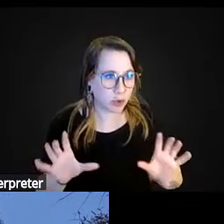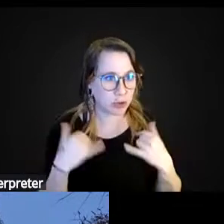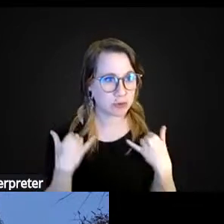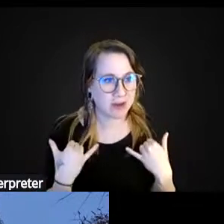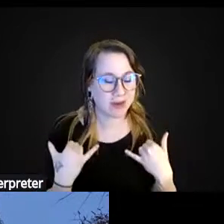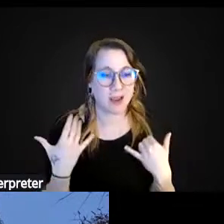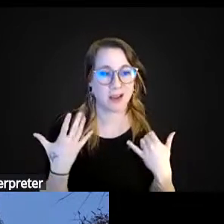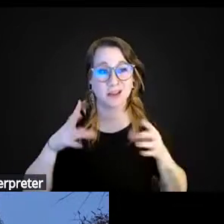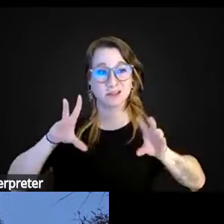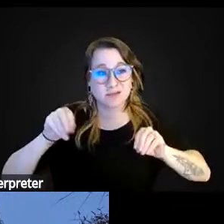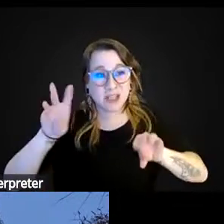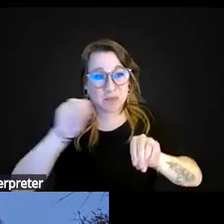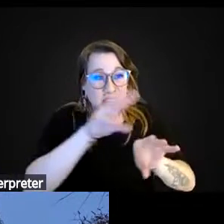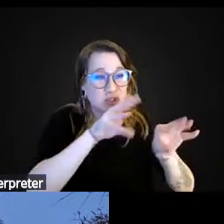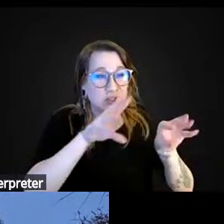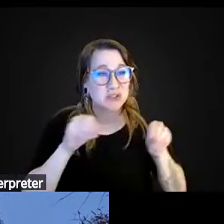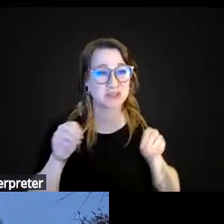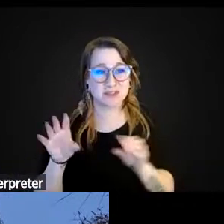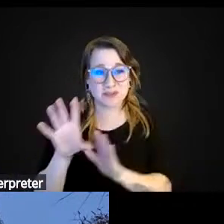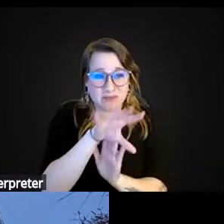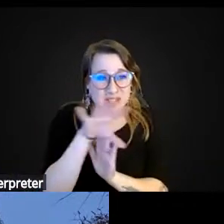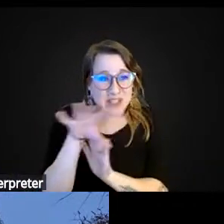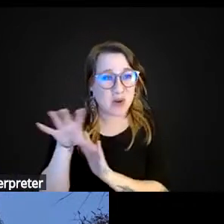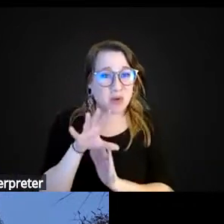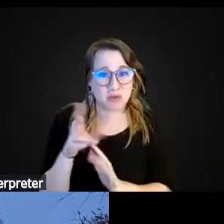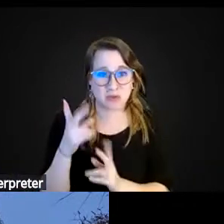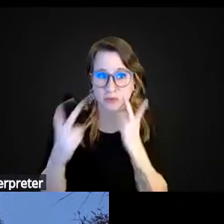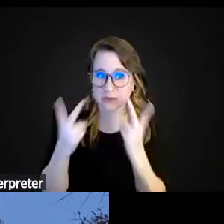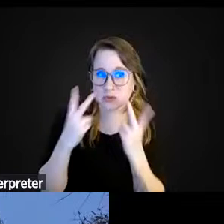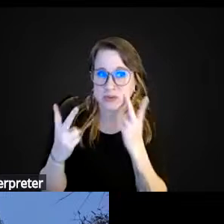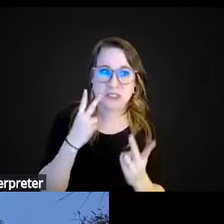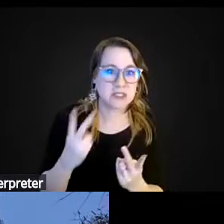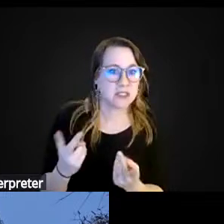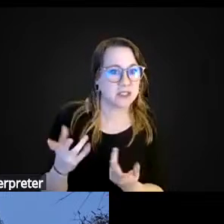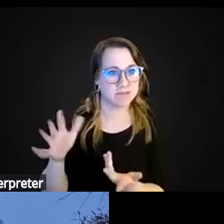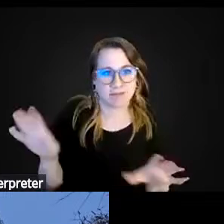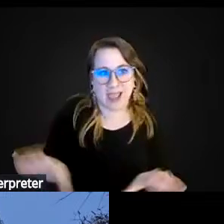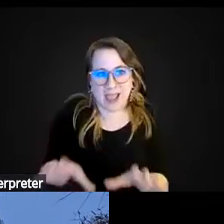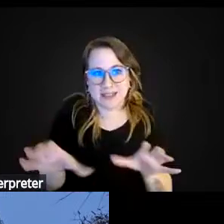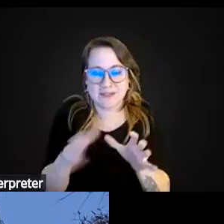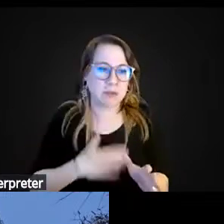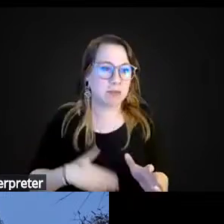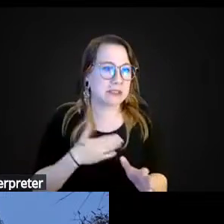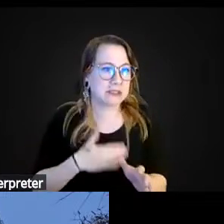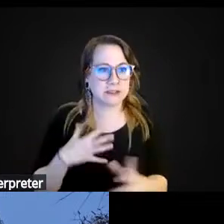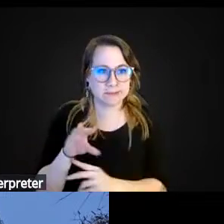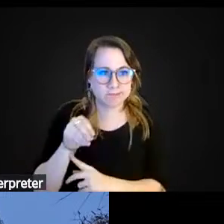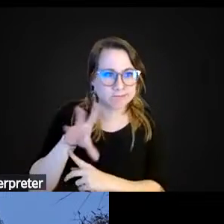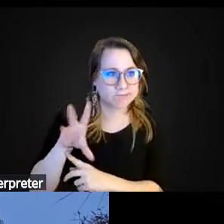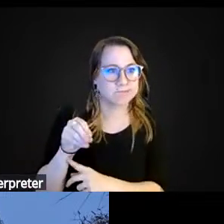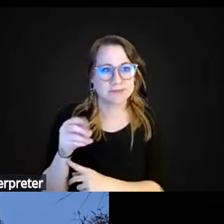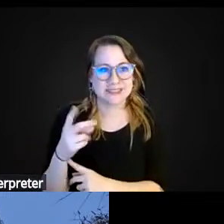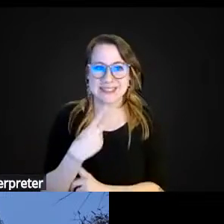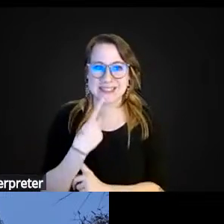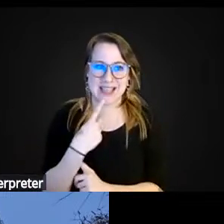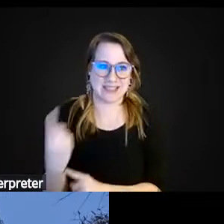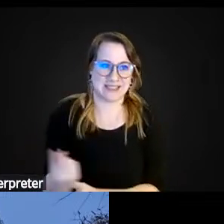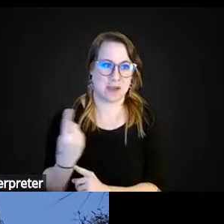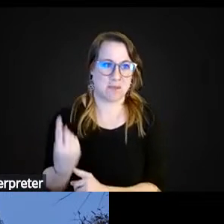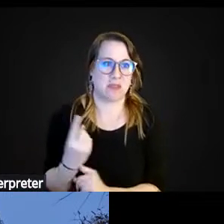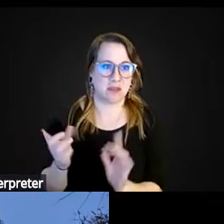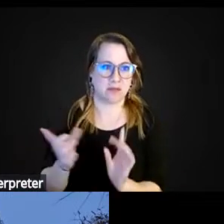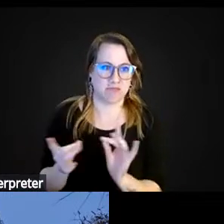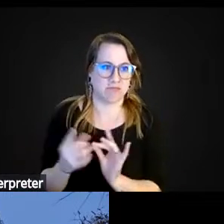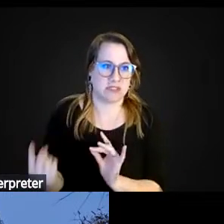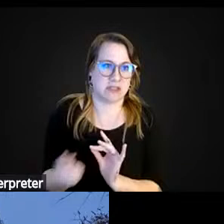pictures, videos, and please send those forward. When you see folks standing out, you see activity, please, please, please see it and say something to some of